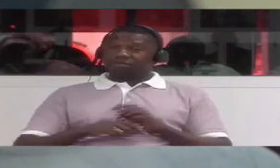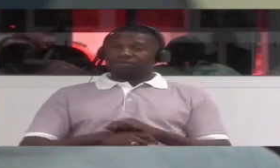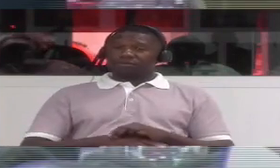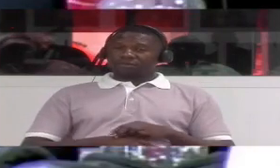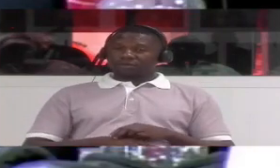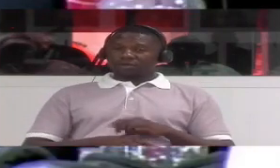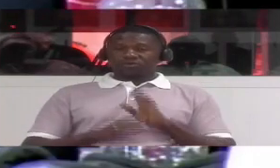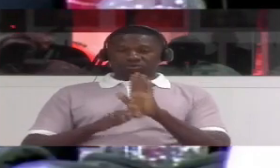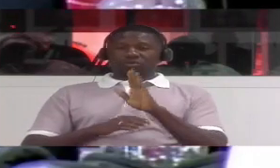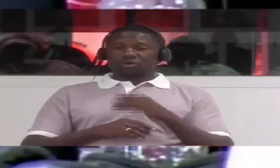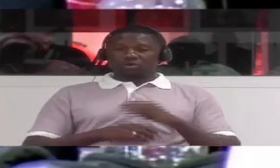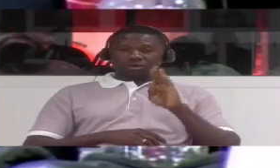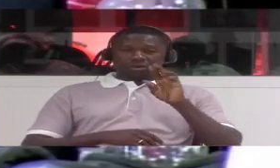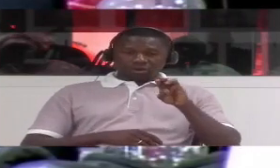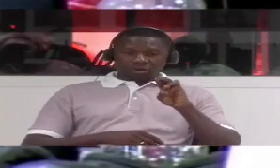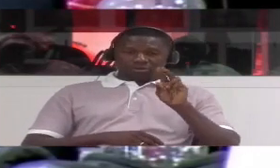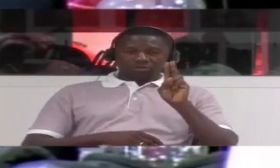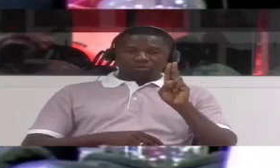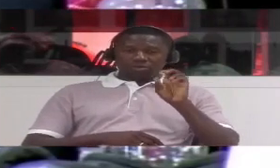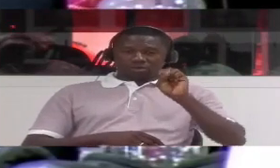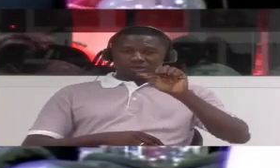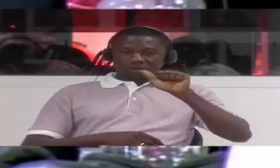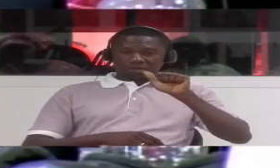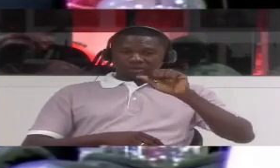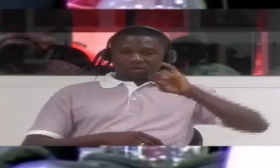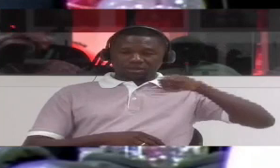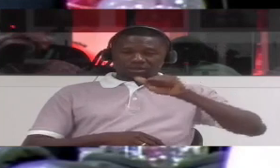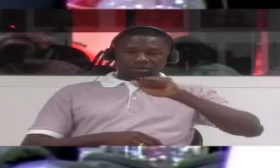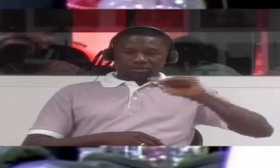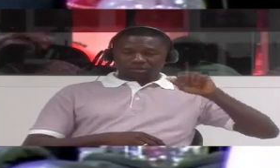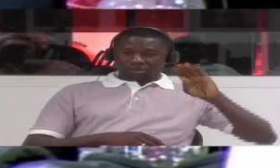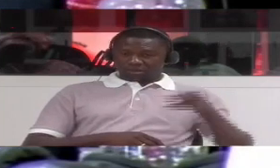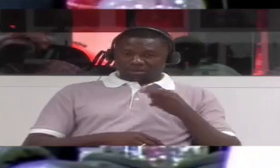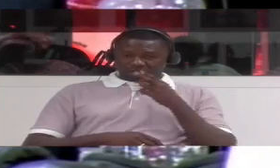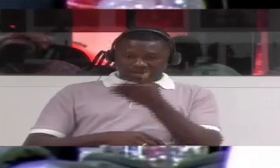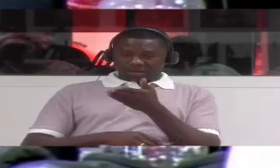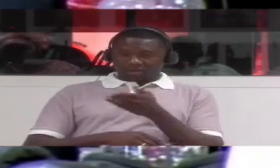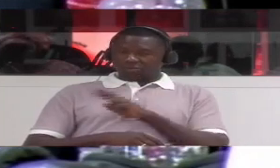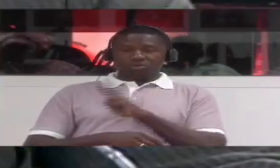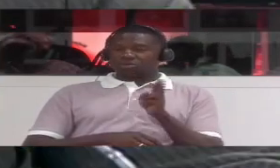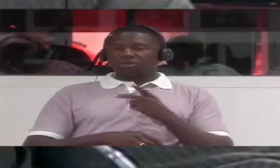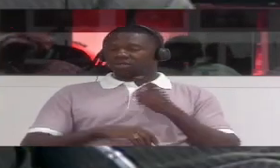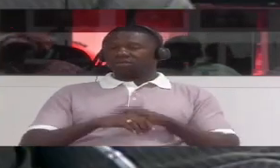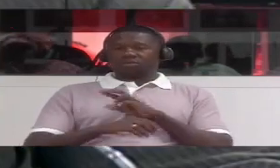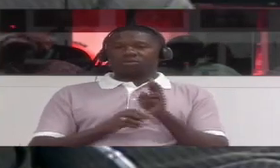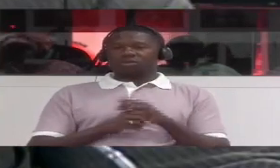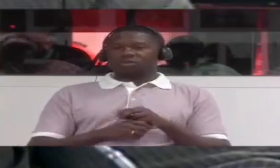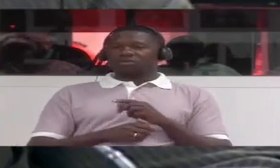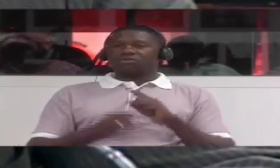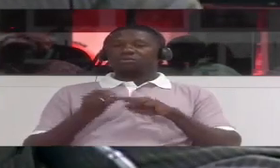Ajame present? No, at that time he was not. So it was Tumbul and three individuals? Yes. And can you describe how they were